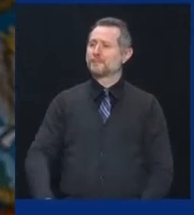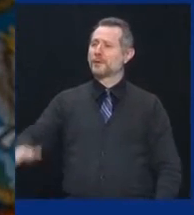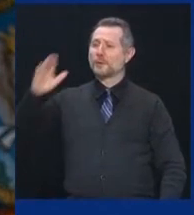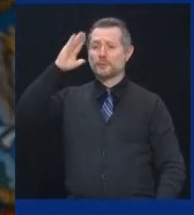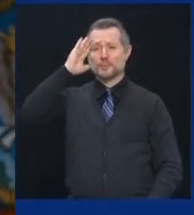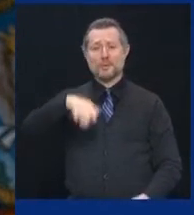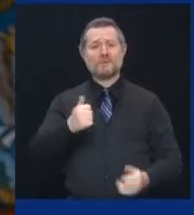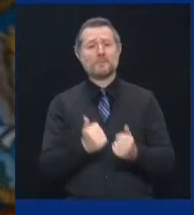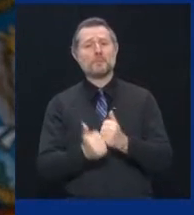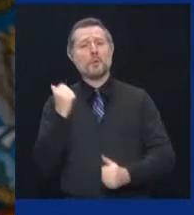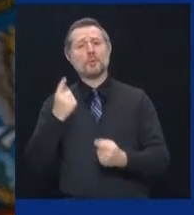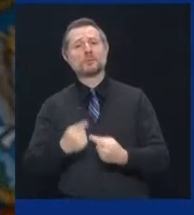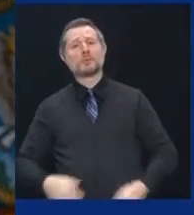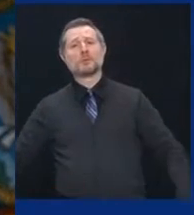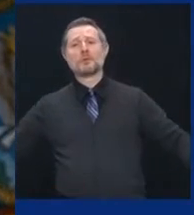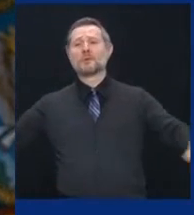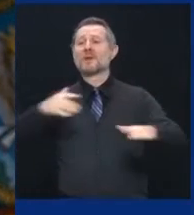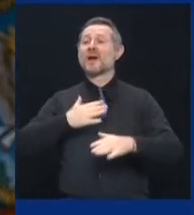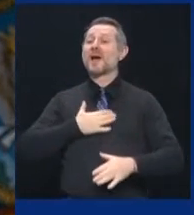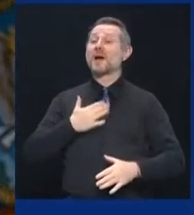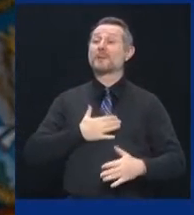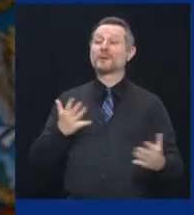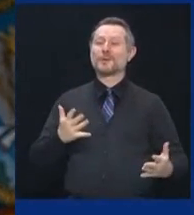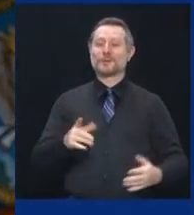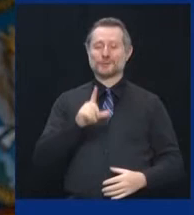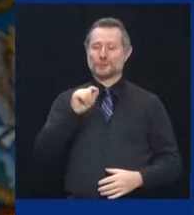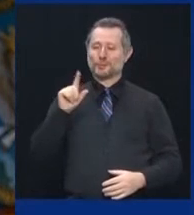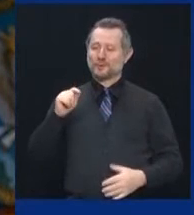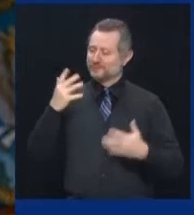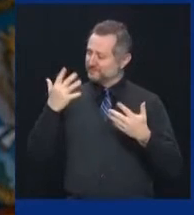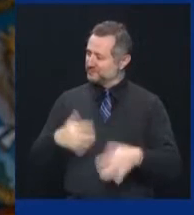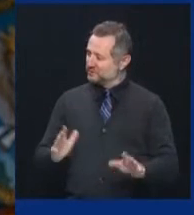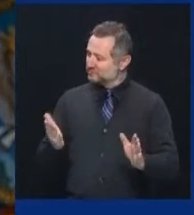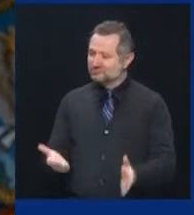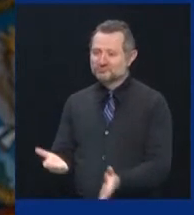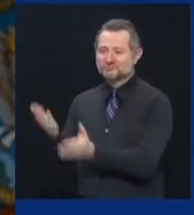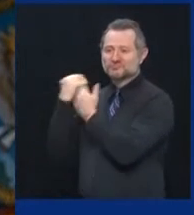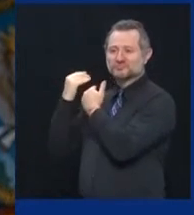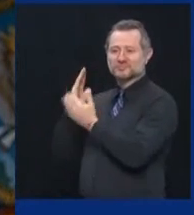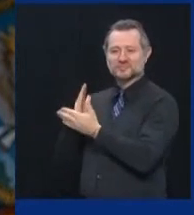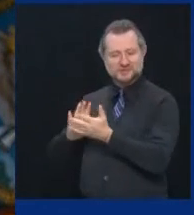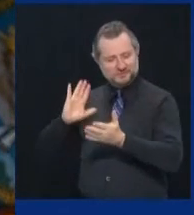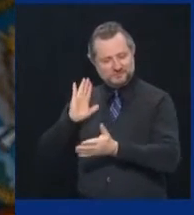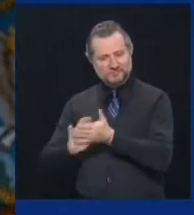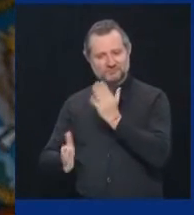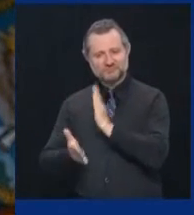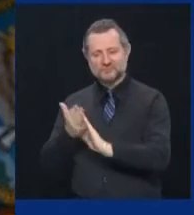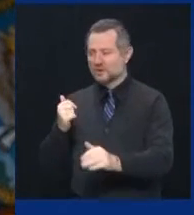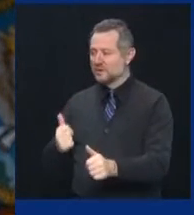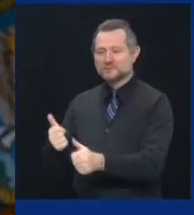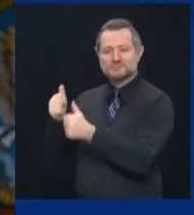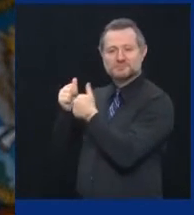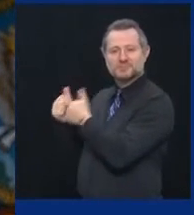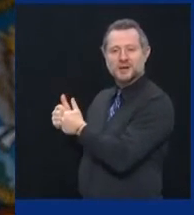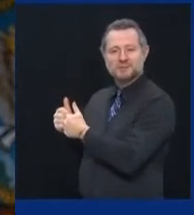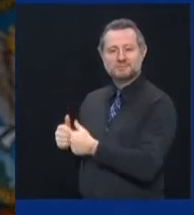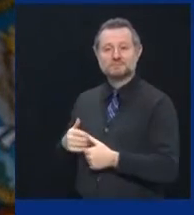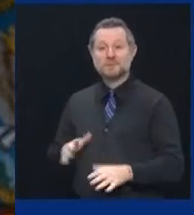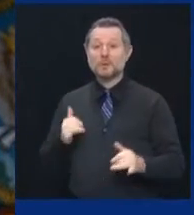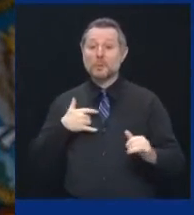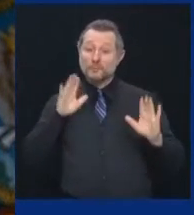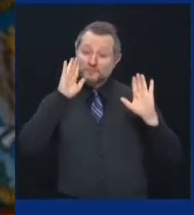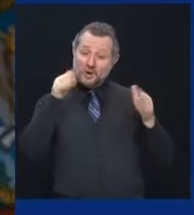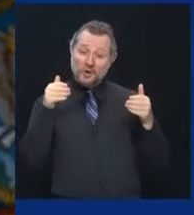that 2020 has come to an end, and I say amen. We now turn towards 2021 with a spirit